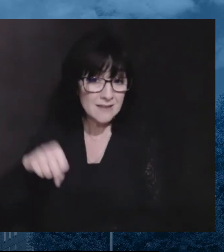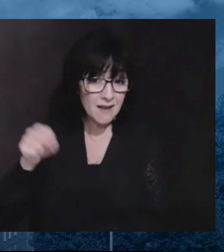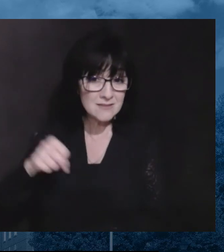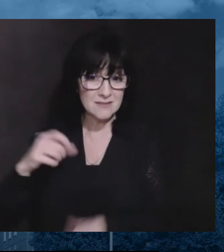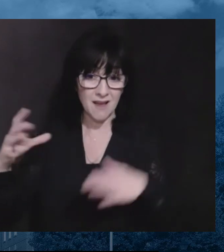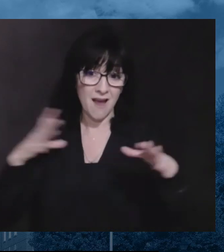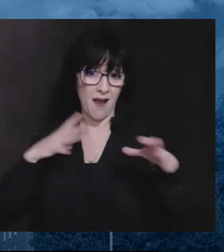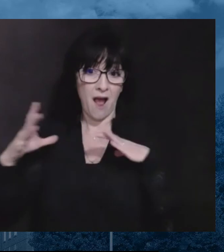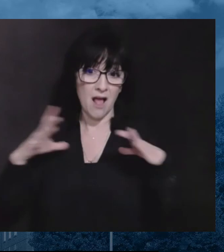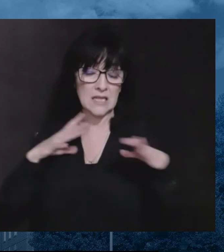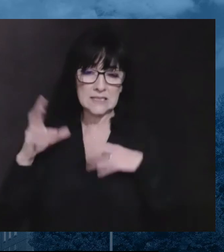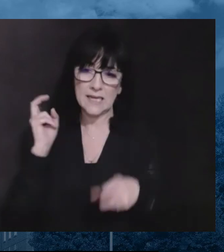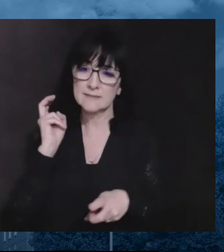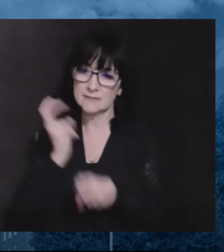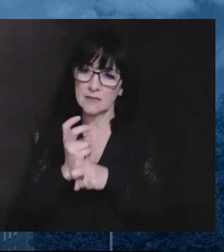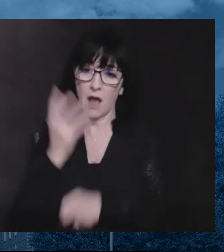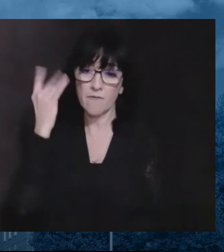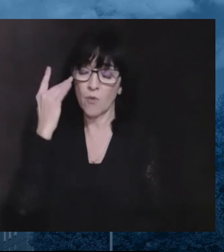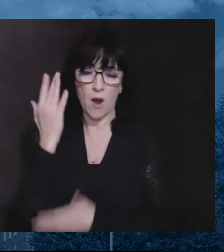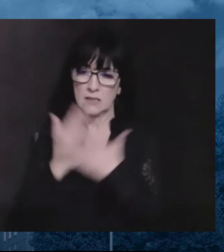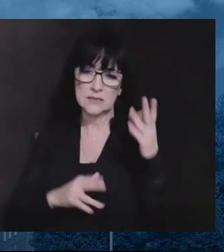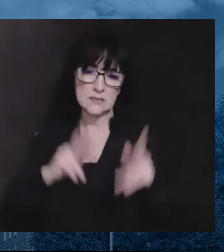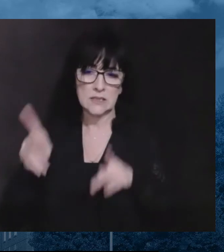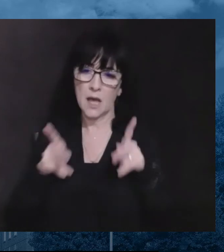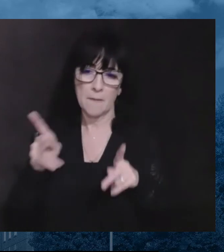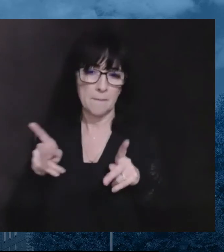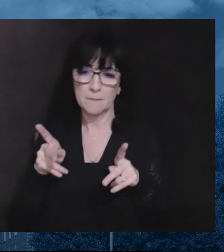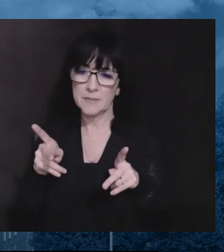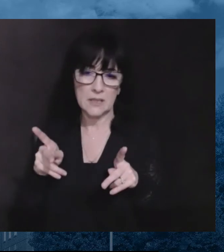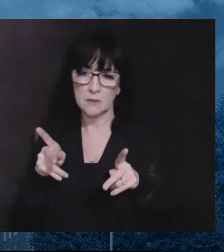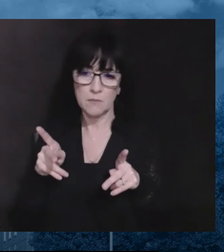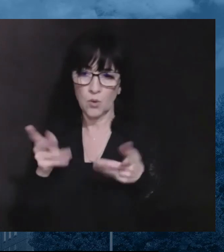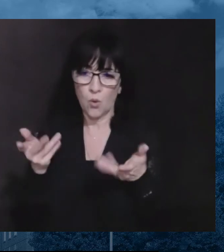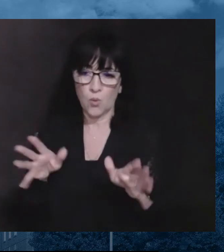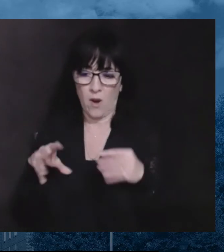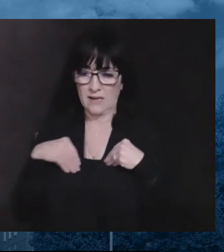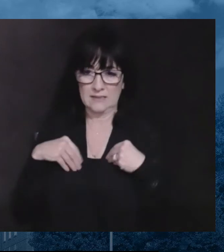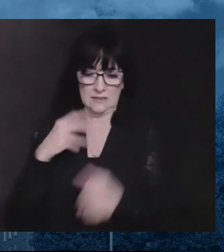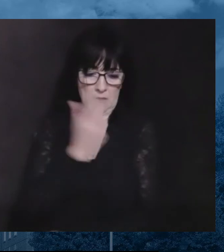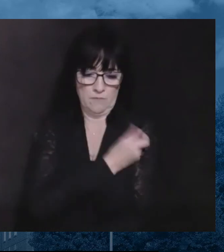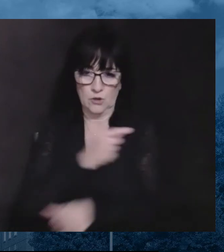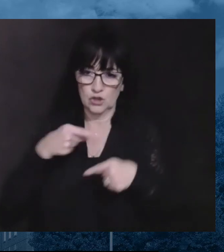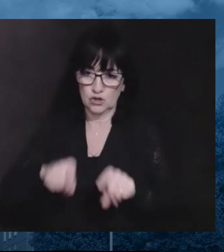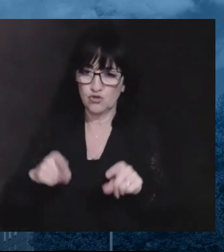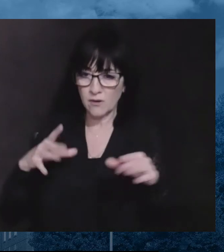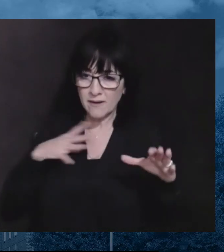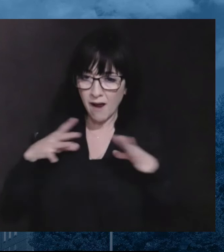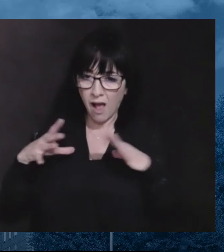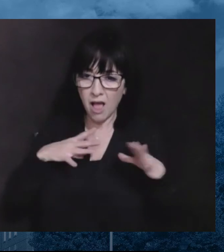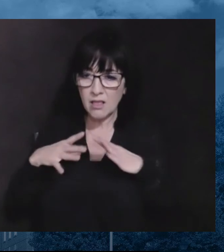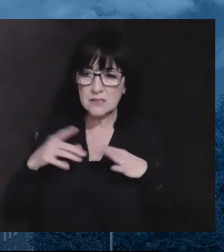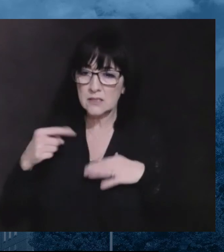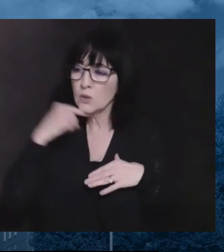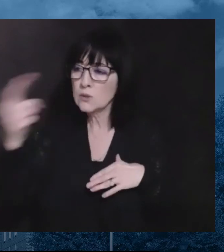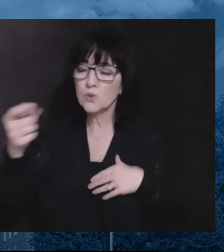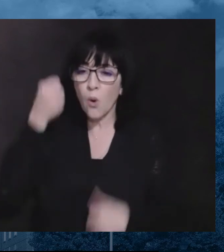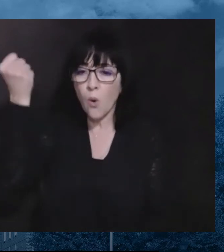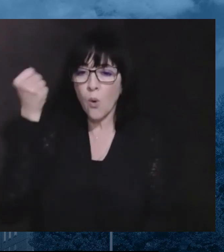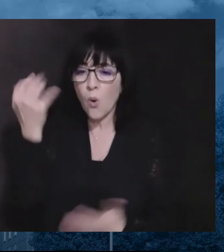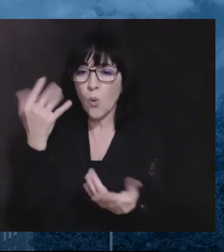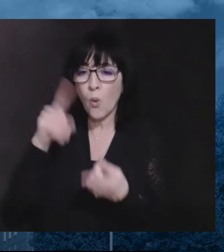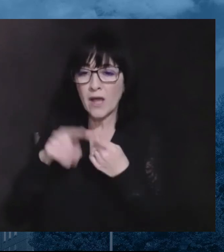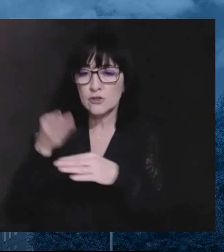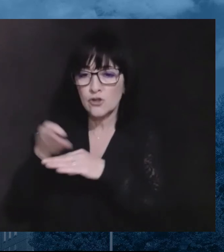a tough way to get started. Logistics are more complicated over the holidays. There's some hesitancy